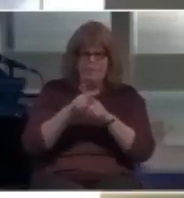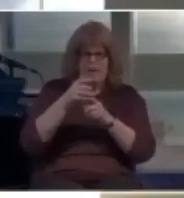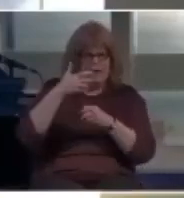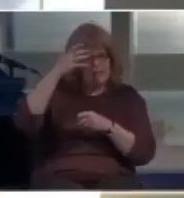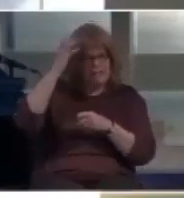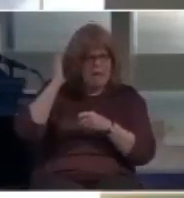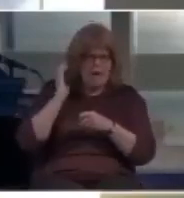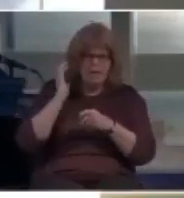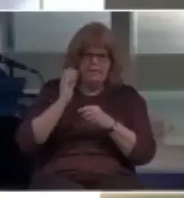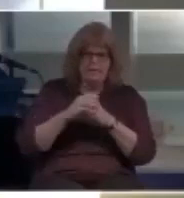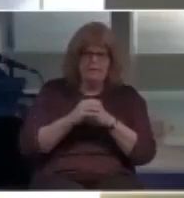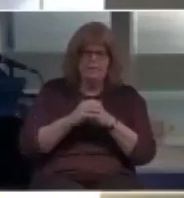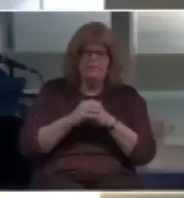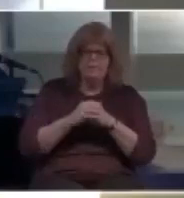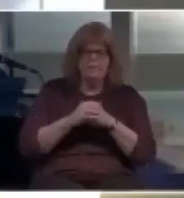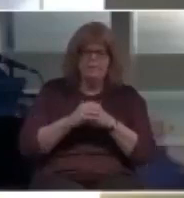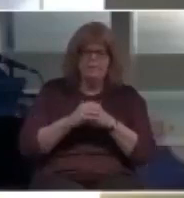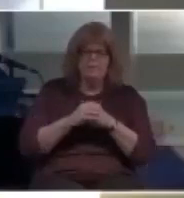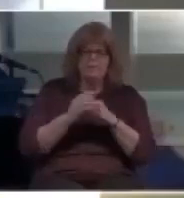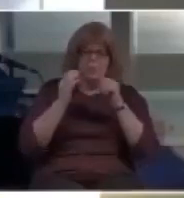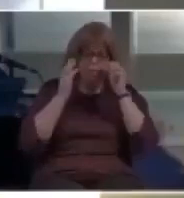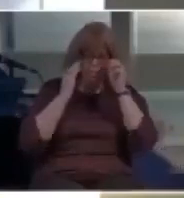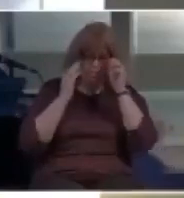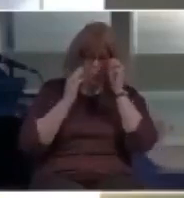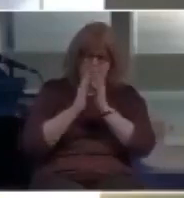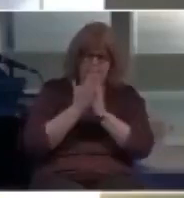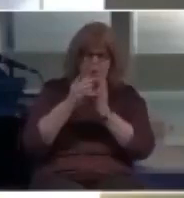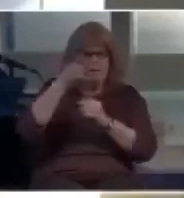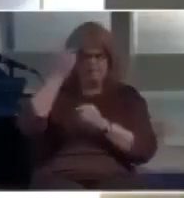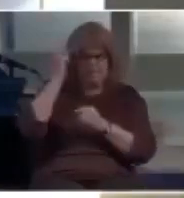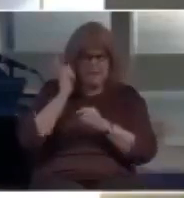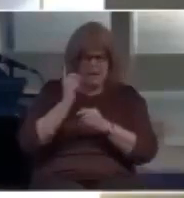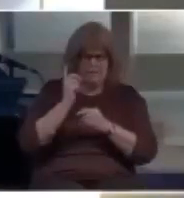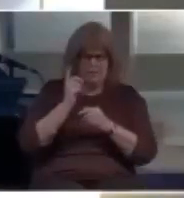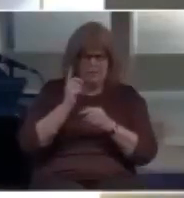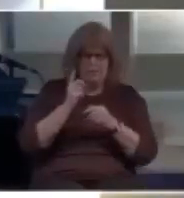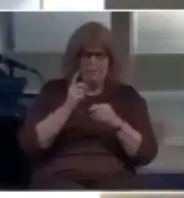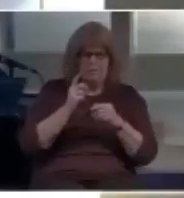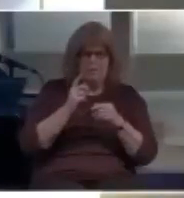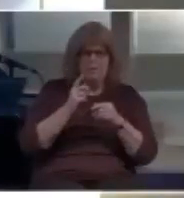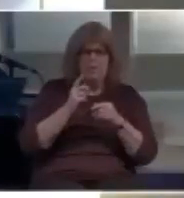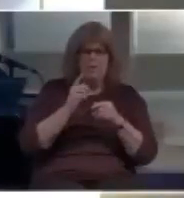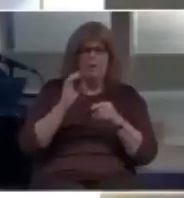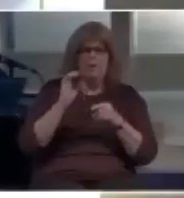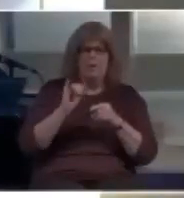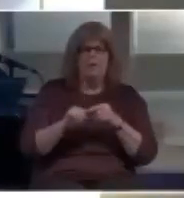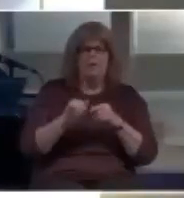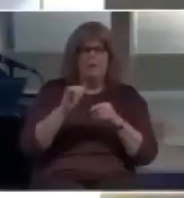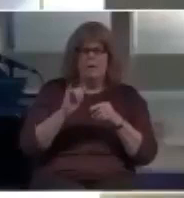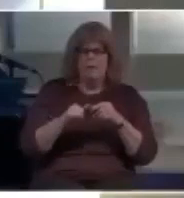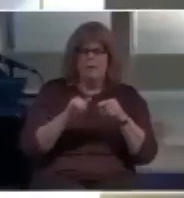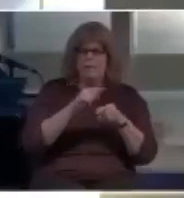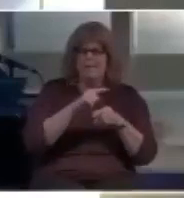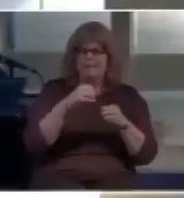lion." And so if you're familiar with the book of Daniel at all, what you realize immediately as he describes this empire or